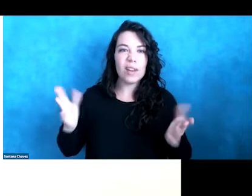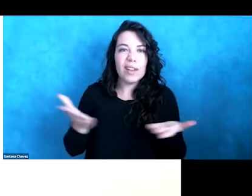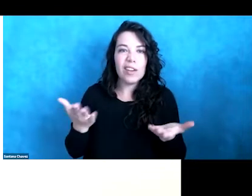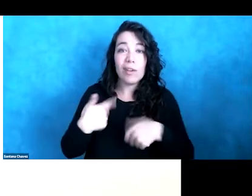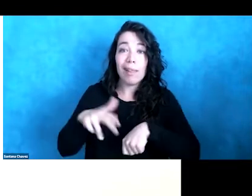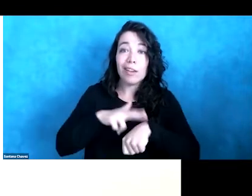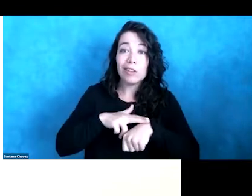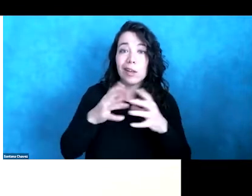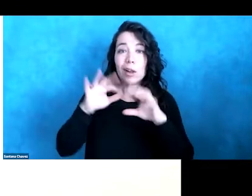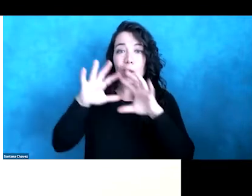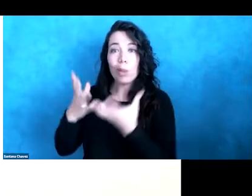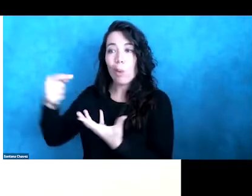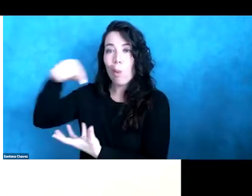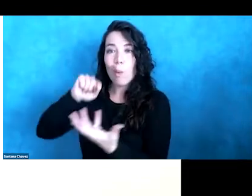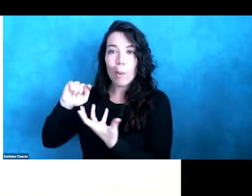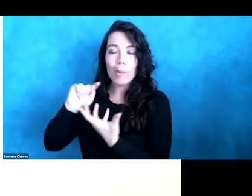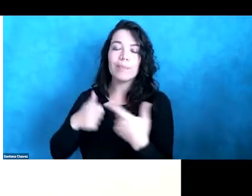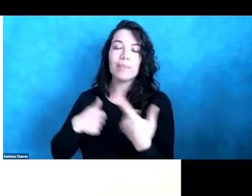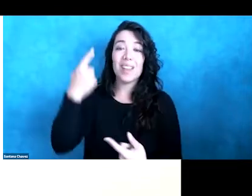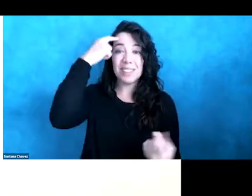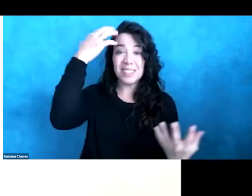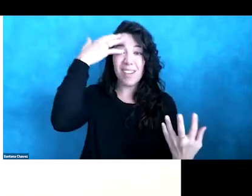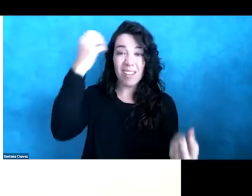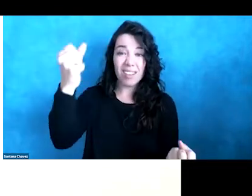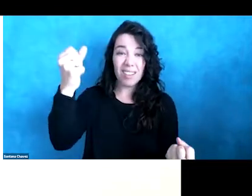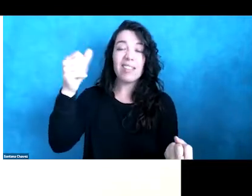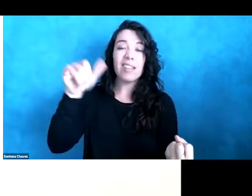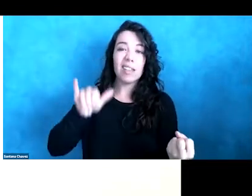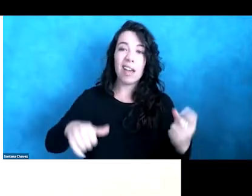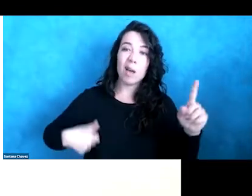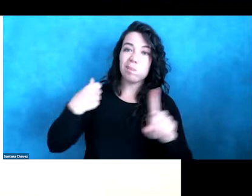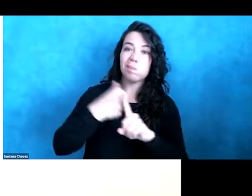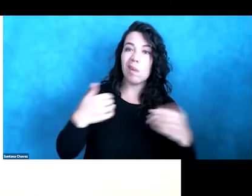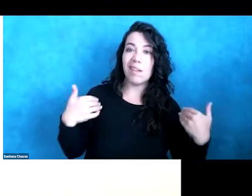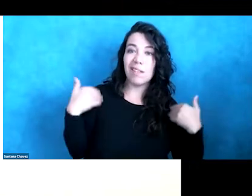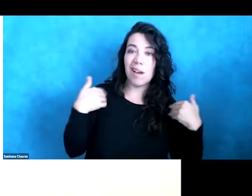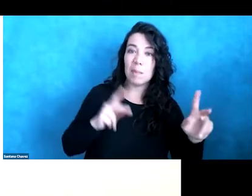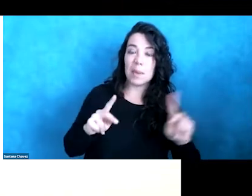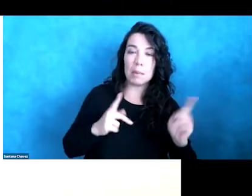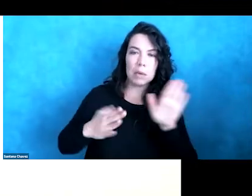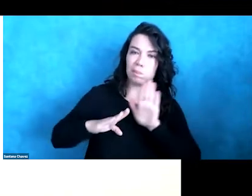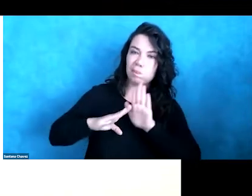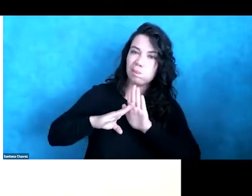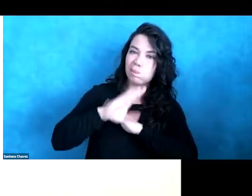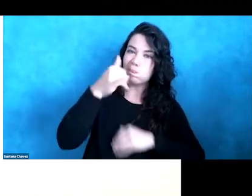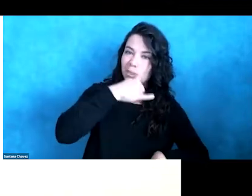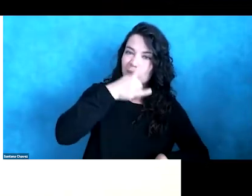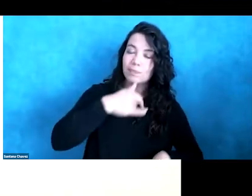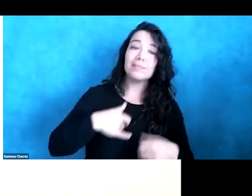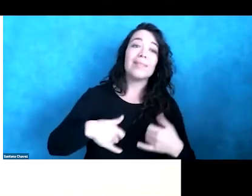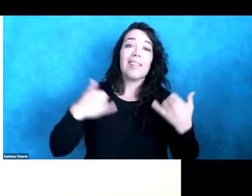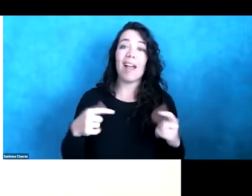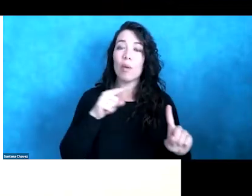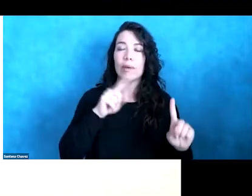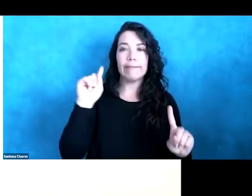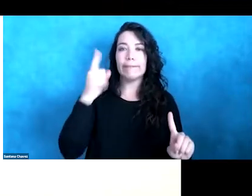The crisis of mental health and its impact on young people in particular has reached alarming levels, where now it is the leading cause of disability and the